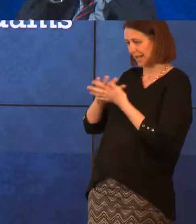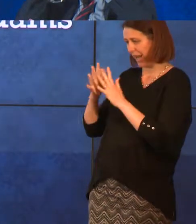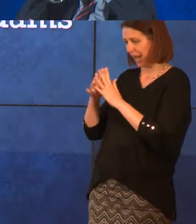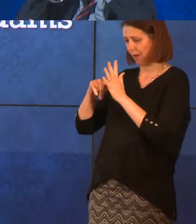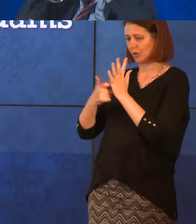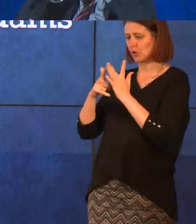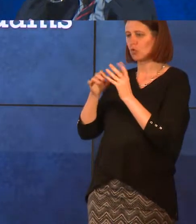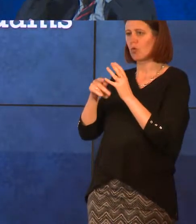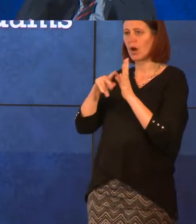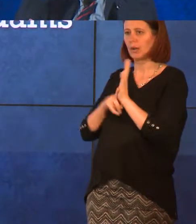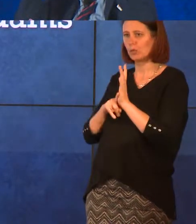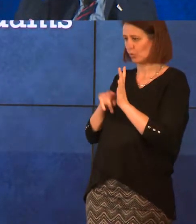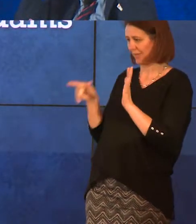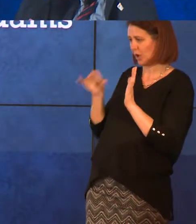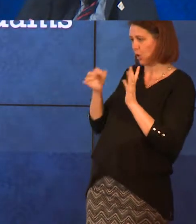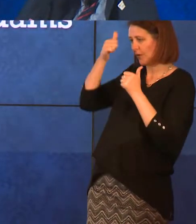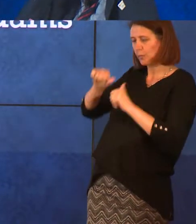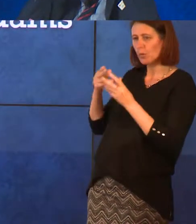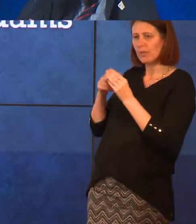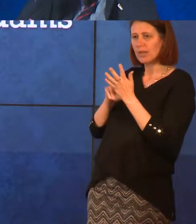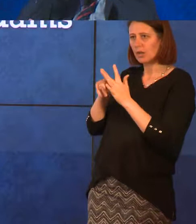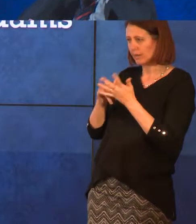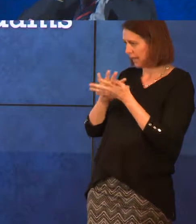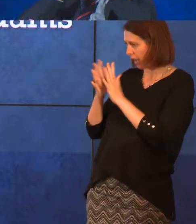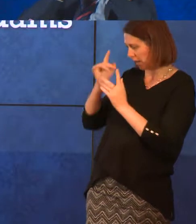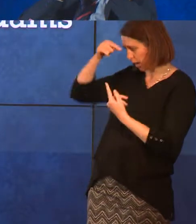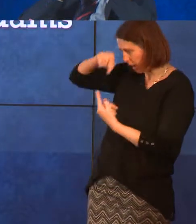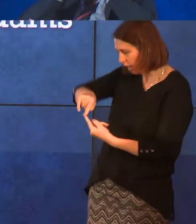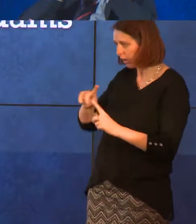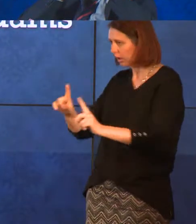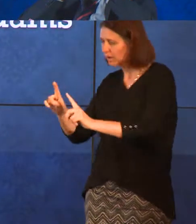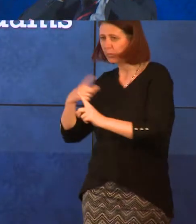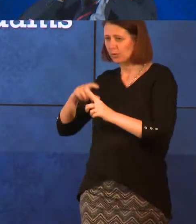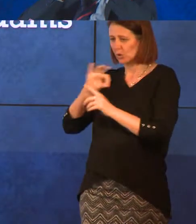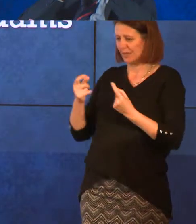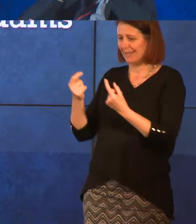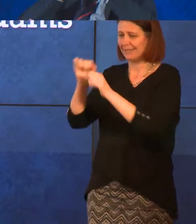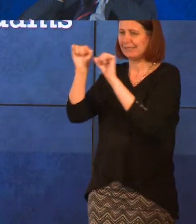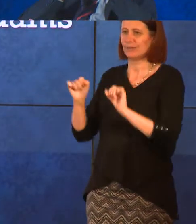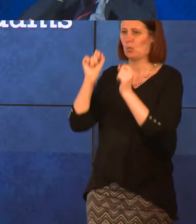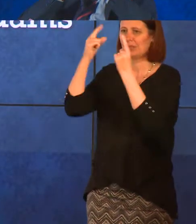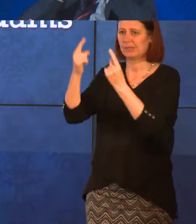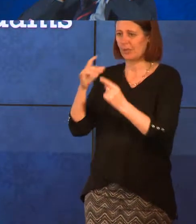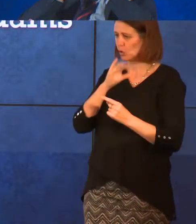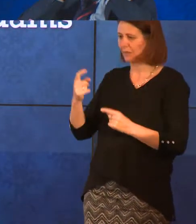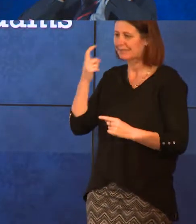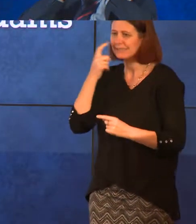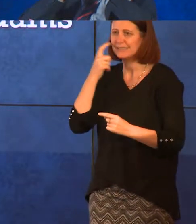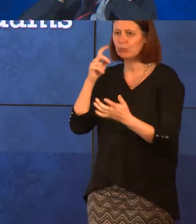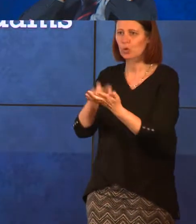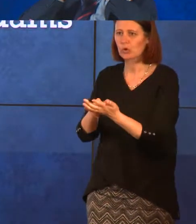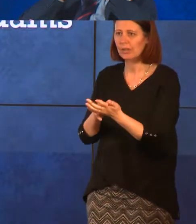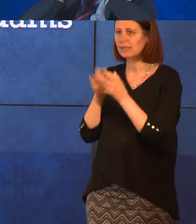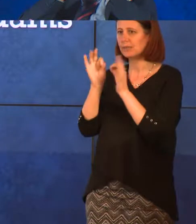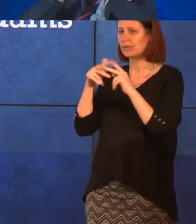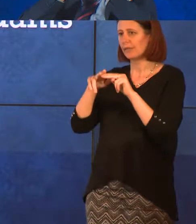member that's not familiar with the NDIS, how they'd get their head around it, because it's not an easy system to understand and it's not a simple contract, especially, we